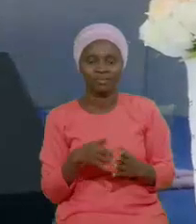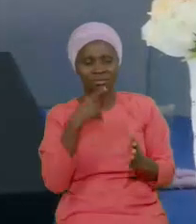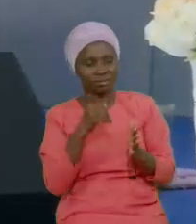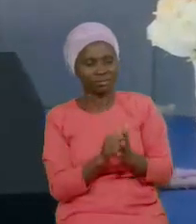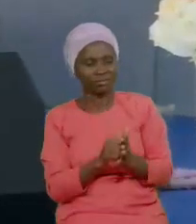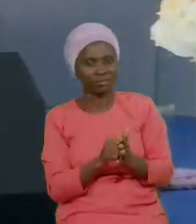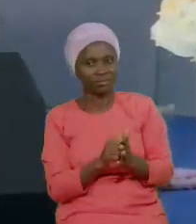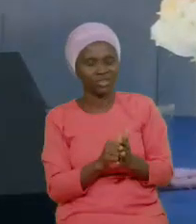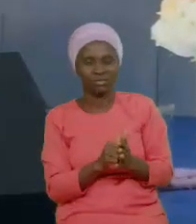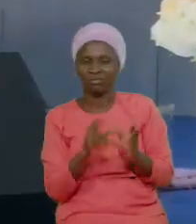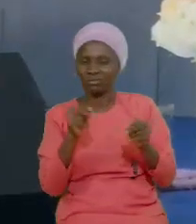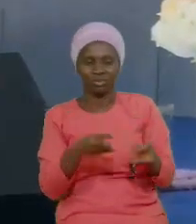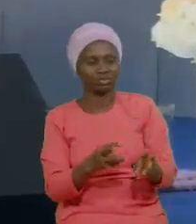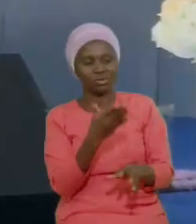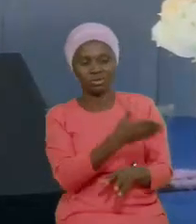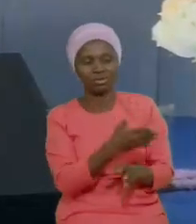there's no way there.